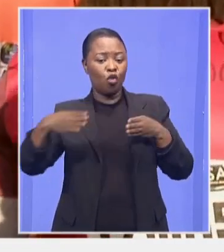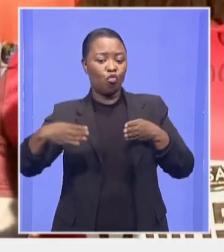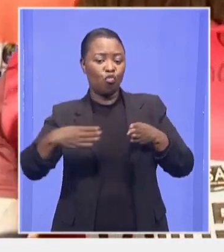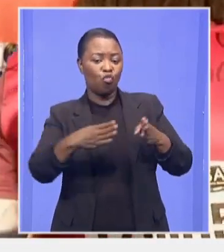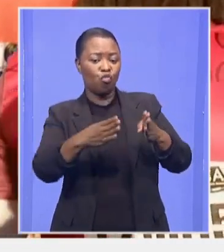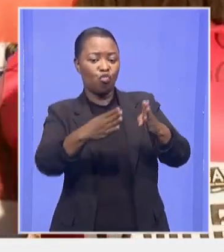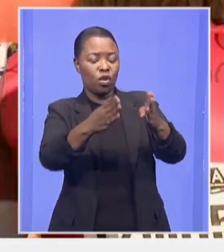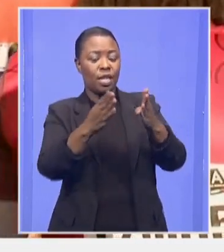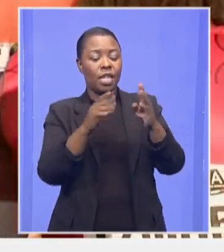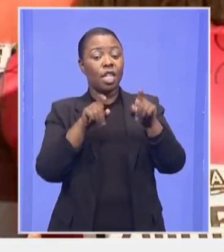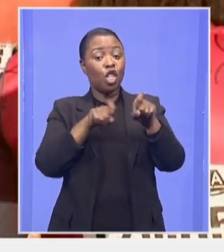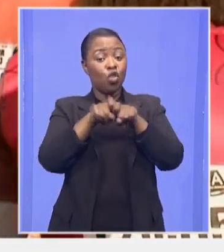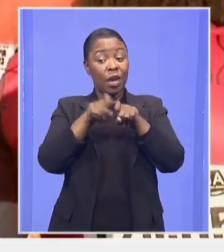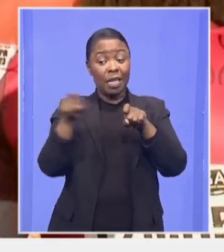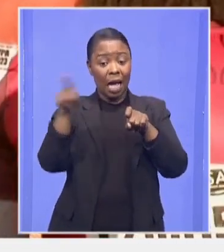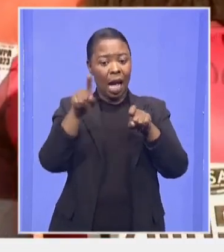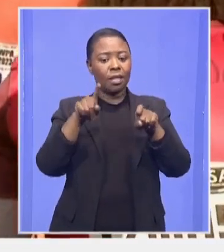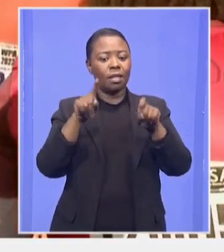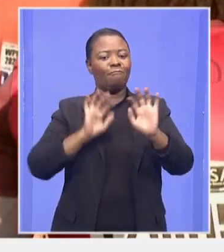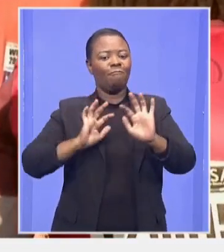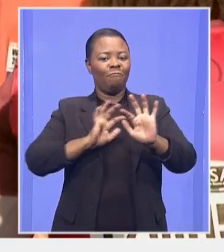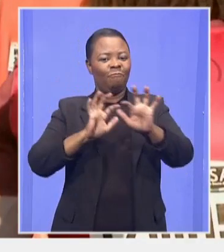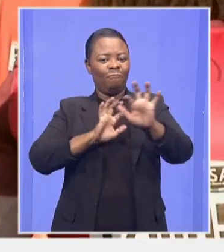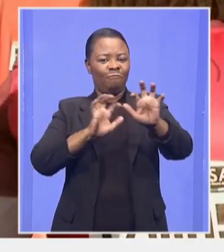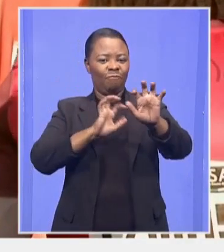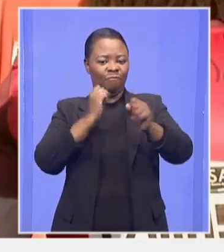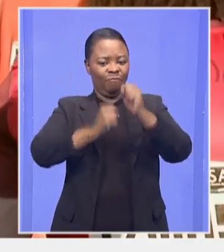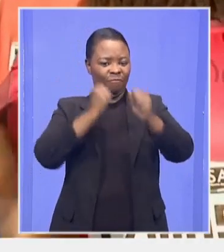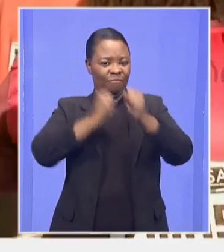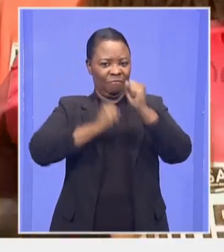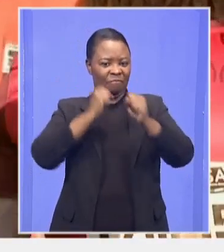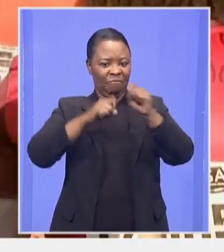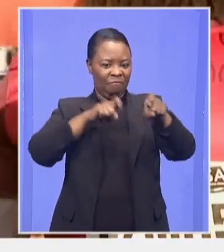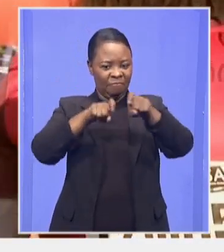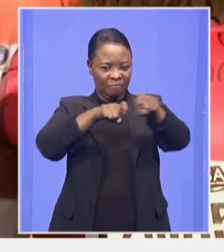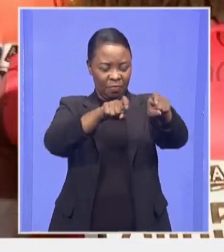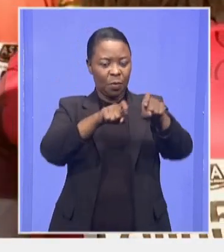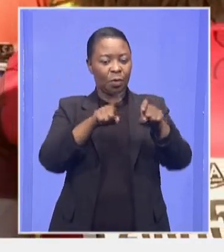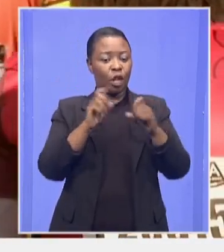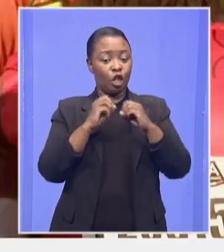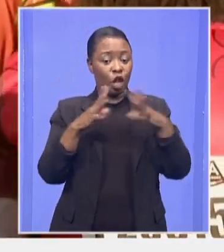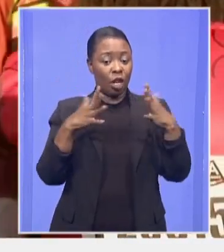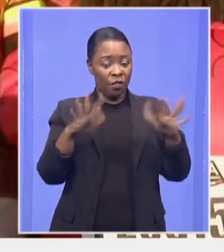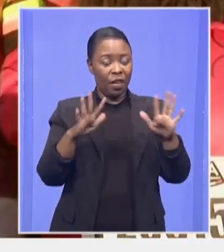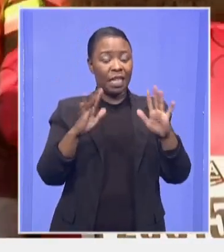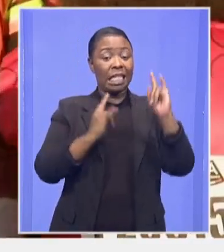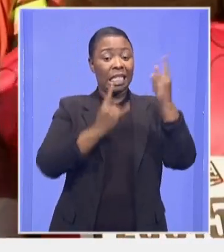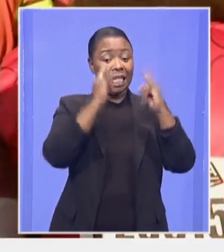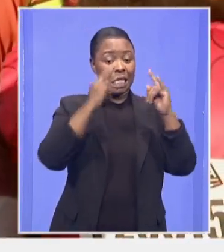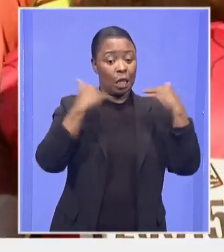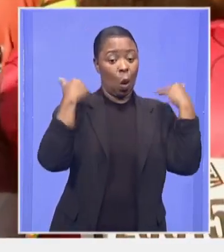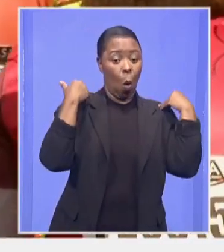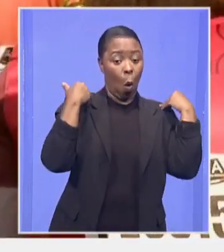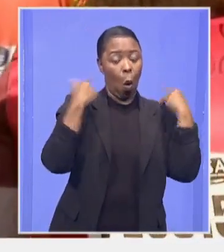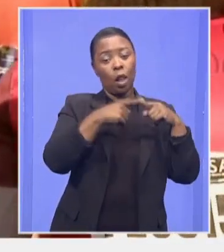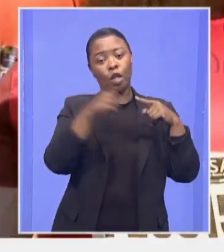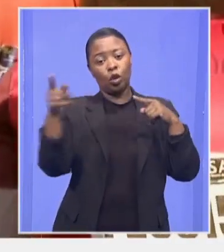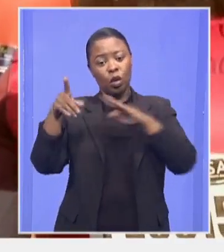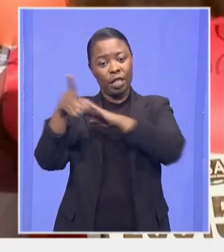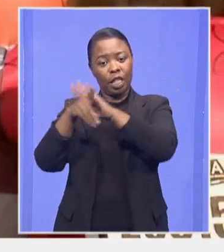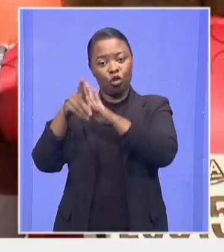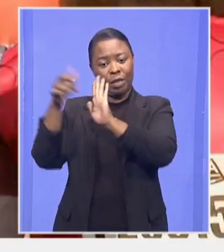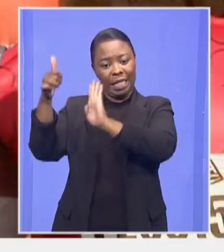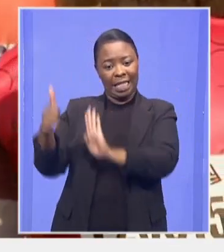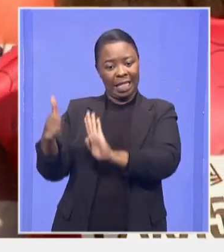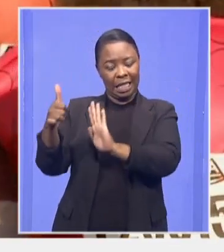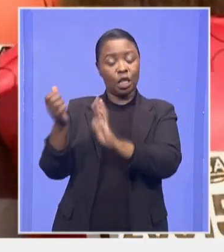racers were going to participating in this morning. They started in front of the City Hall, running through to District 6. This is where